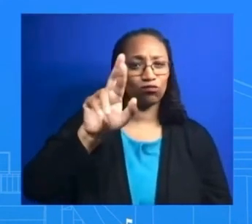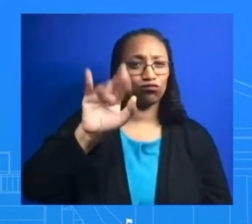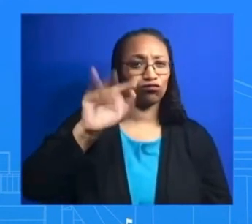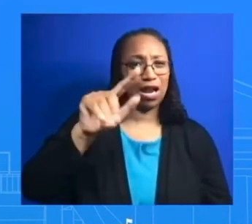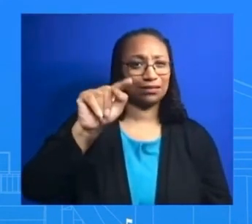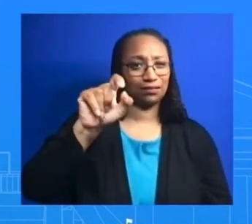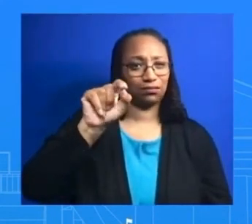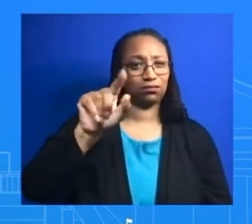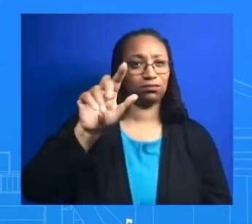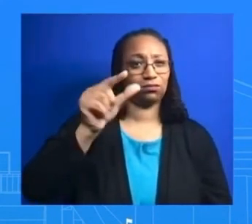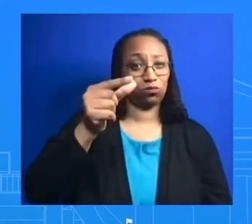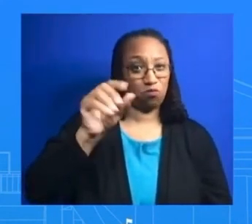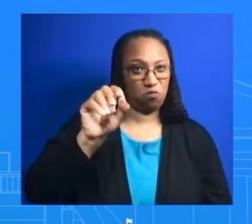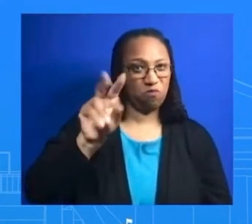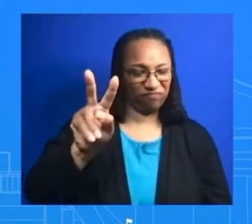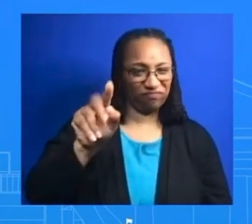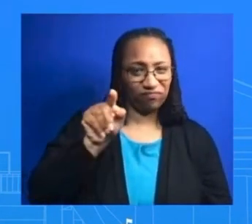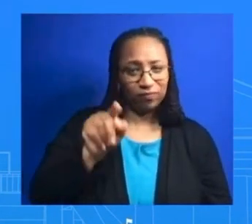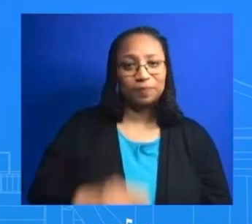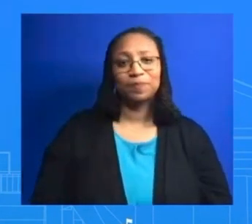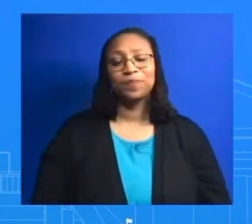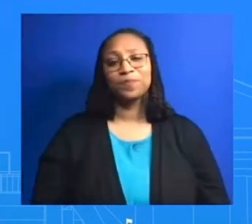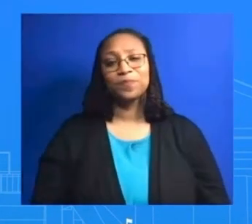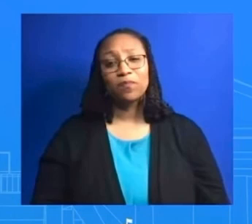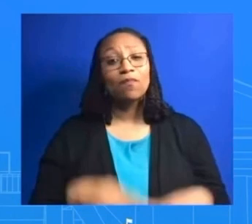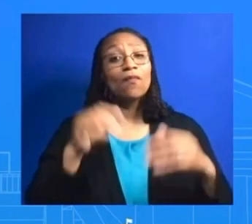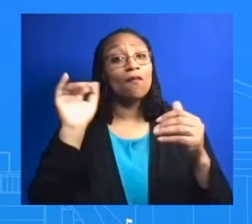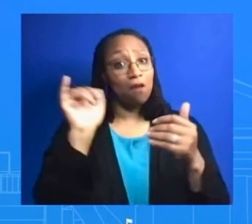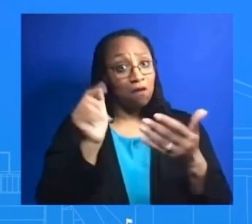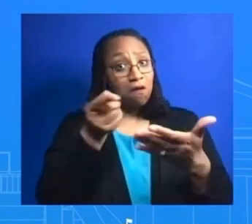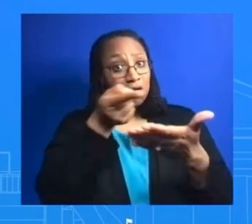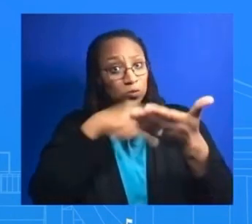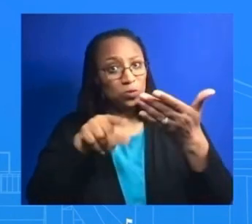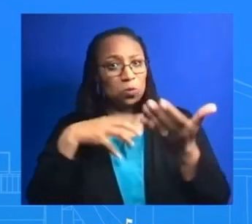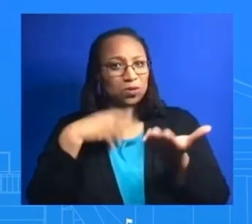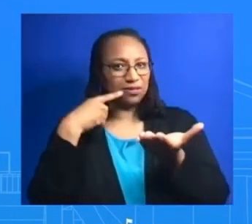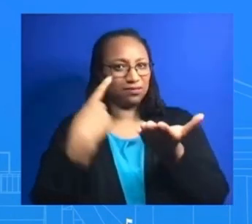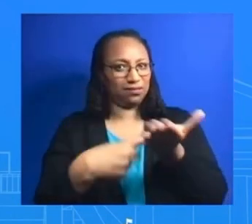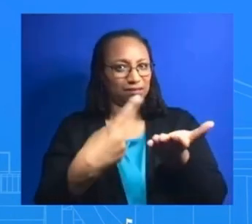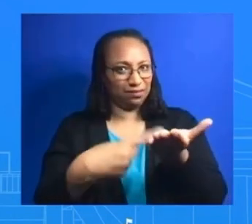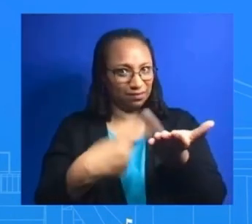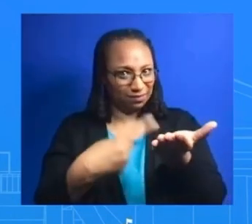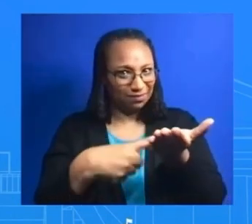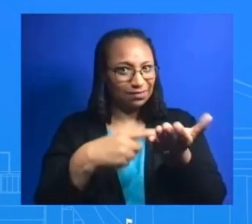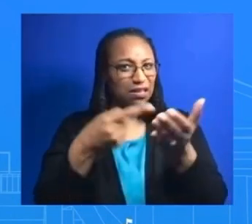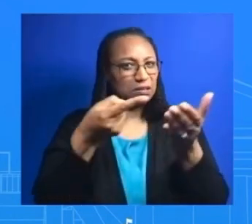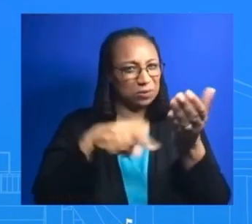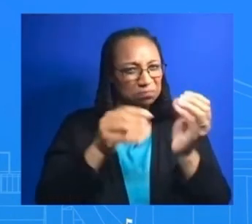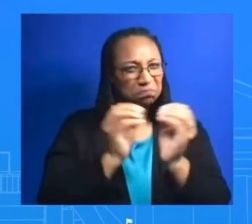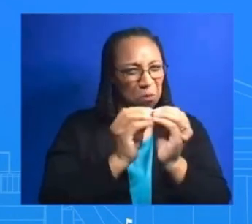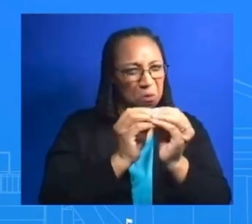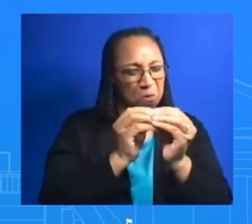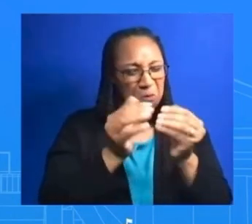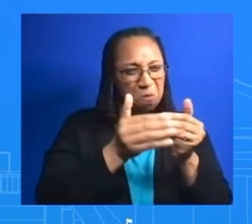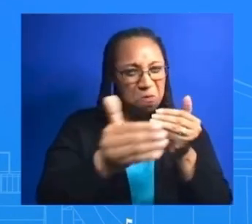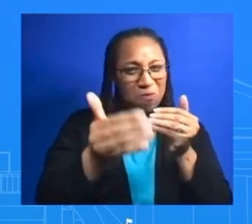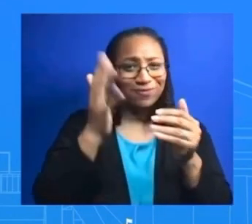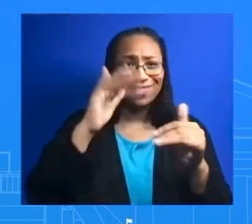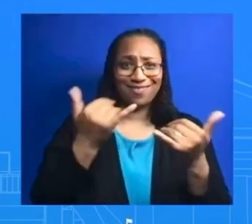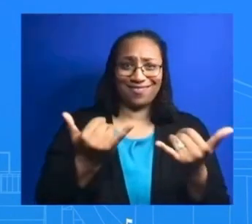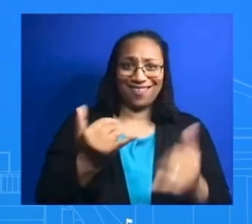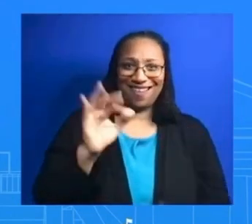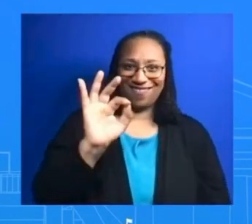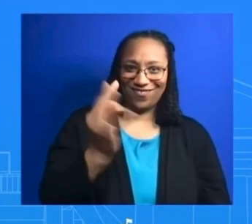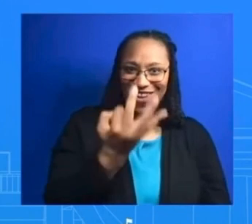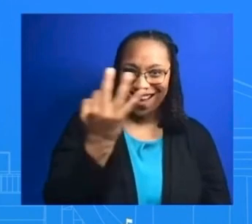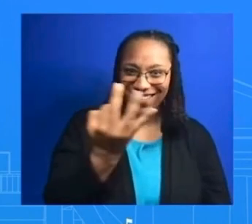because it's 4:30 on a Friday ahead and going into a holiday weekend, we're going to send the week ahead through a pool note in a couple of hours before the end of the day